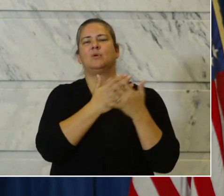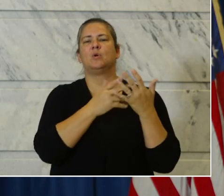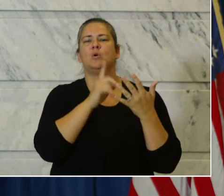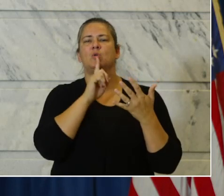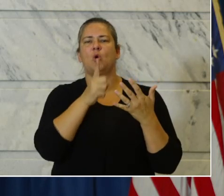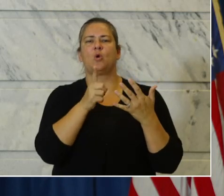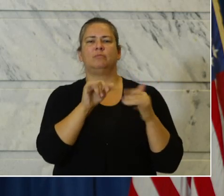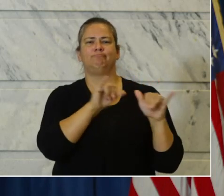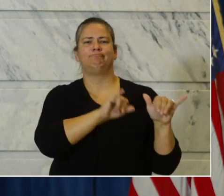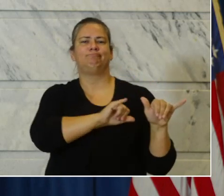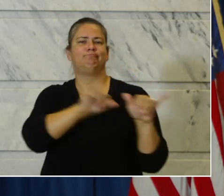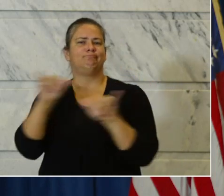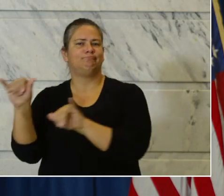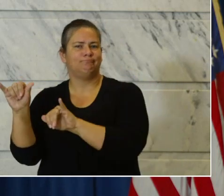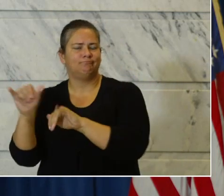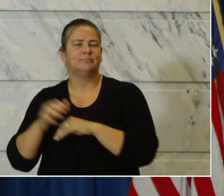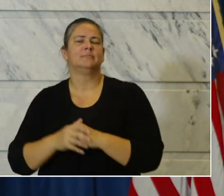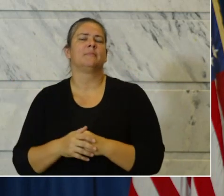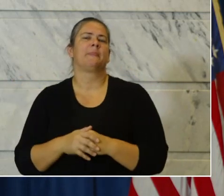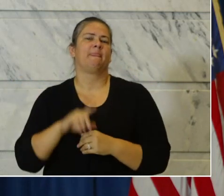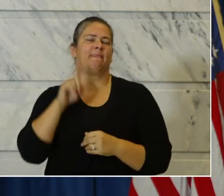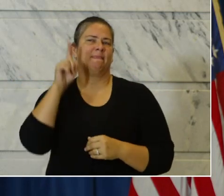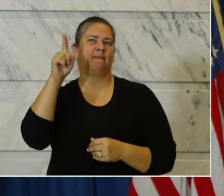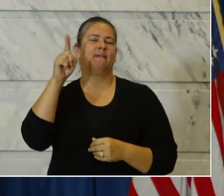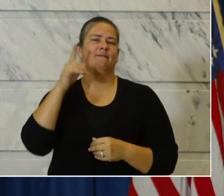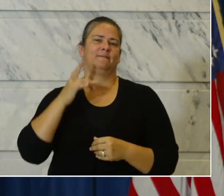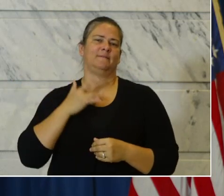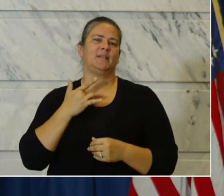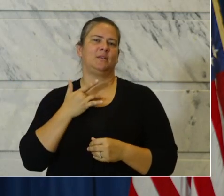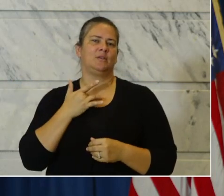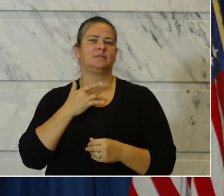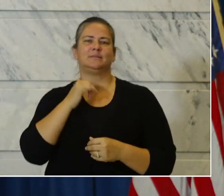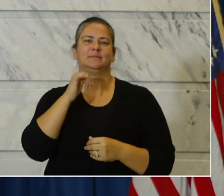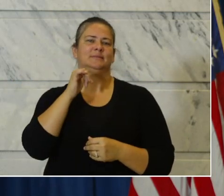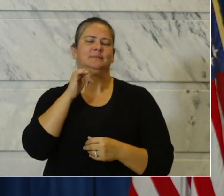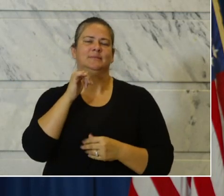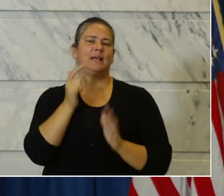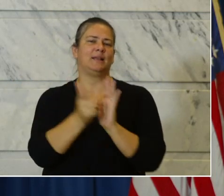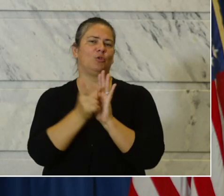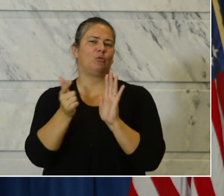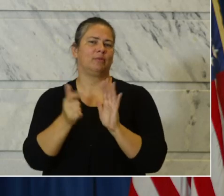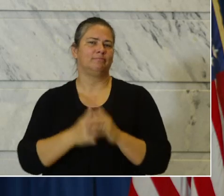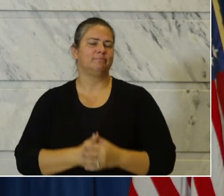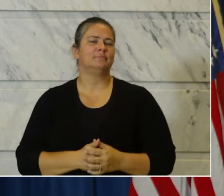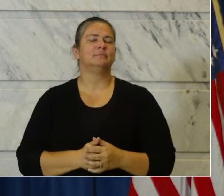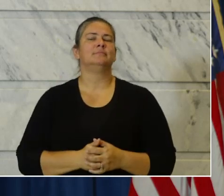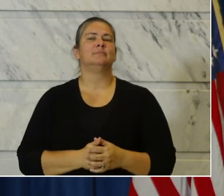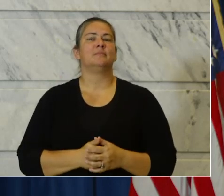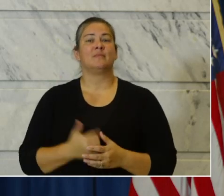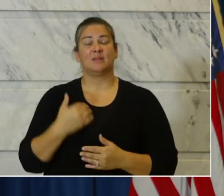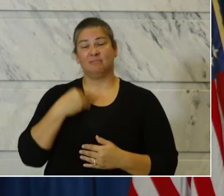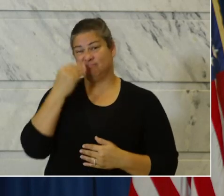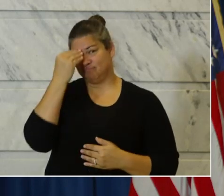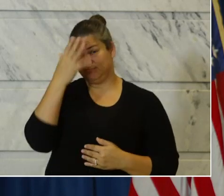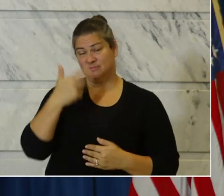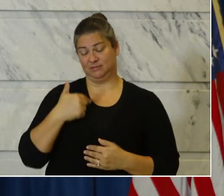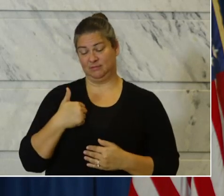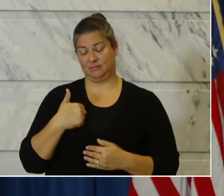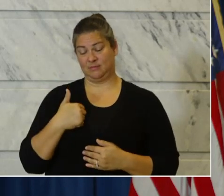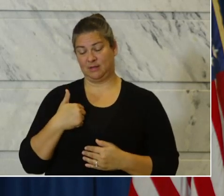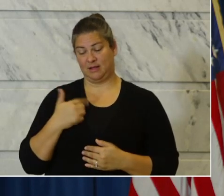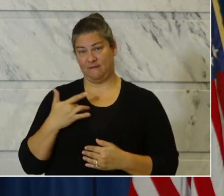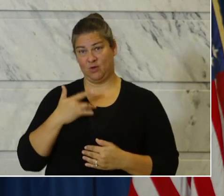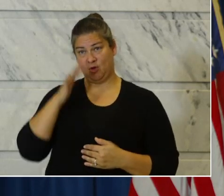and therefore I believe that they were unlawful. I will tell you that I believe